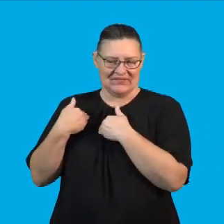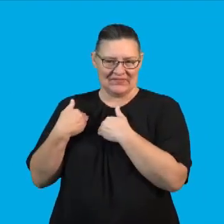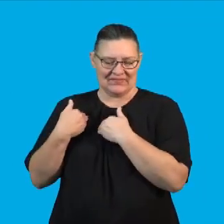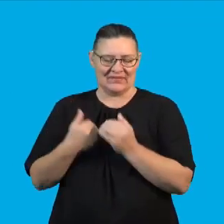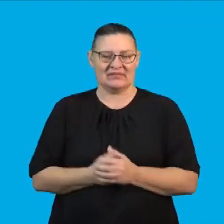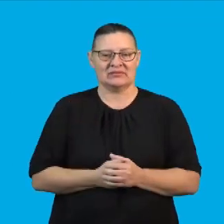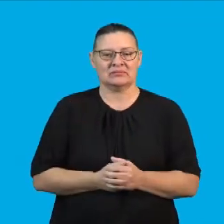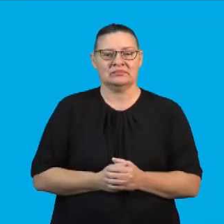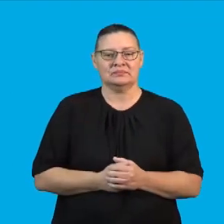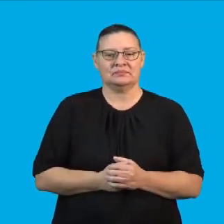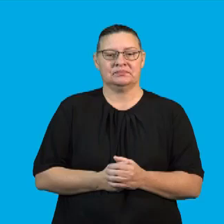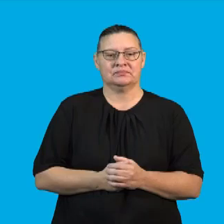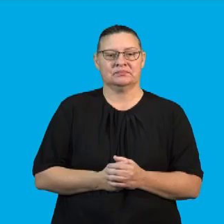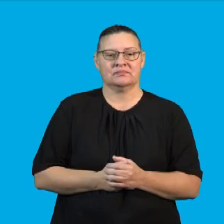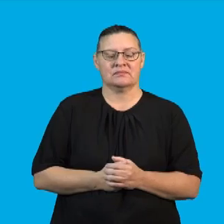safe there.